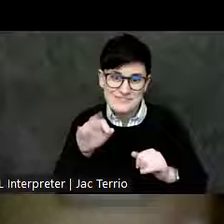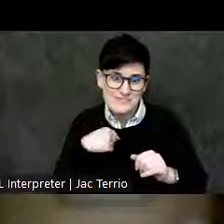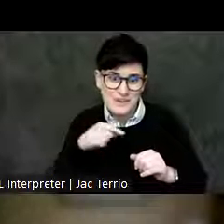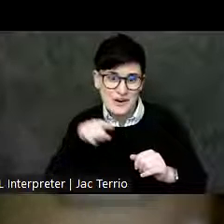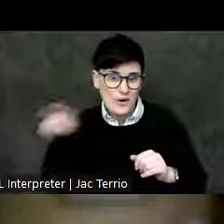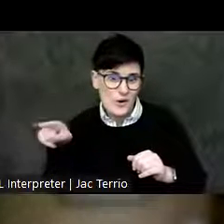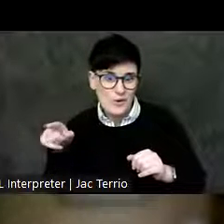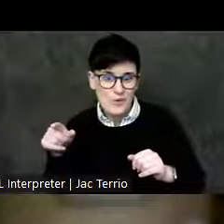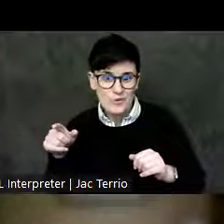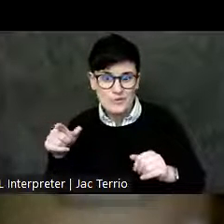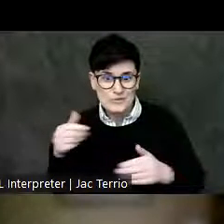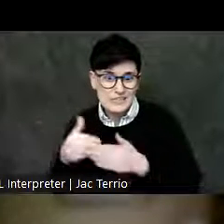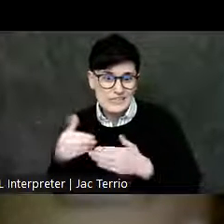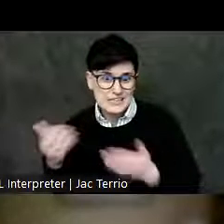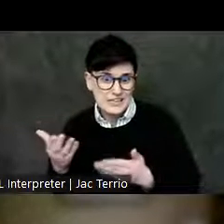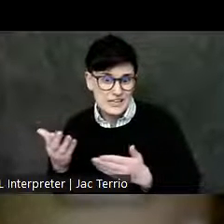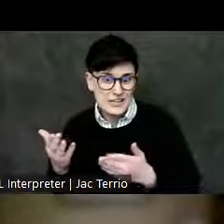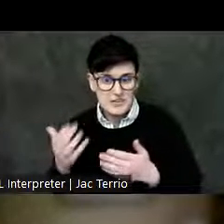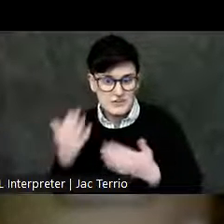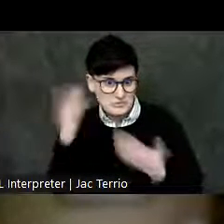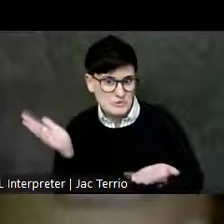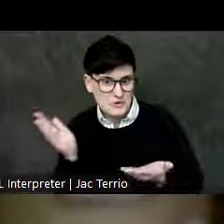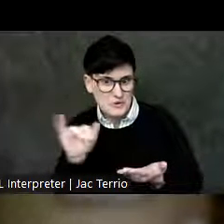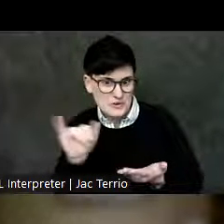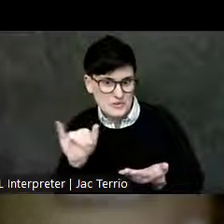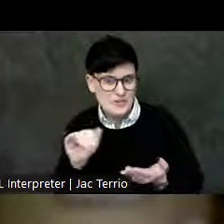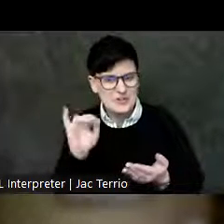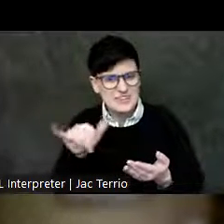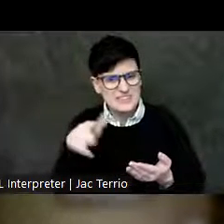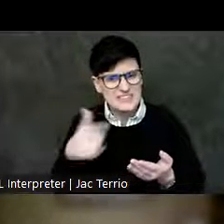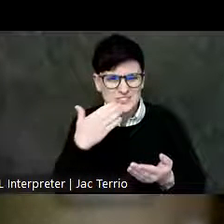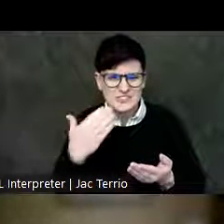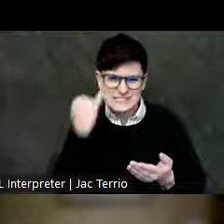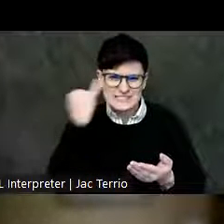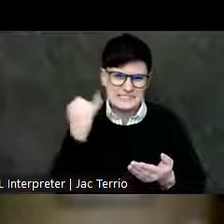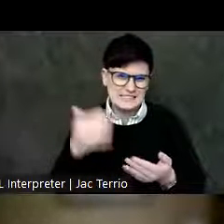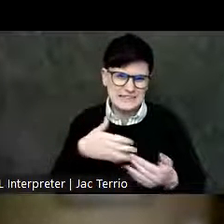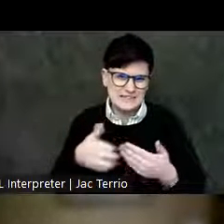like, I don't know. So yeah, I think that's a general good guideline right there. Yeah.